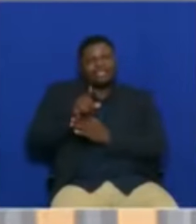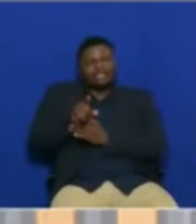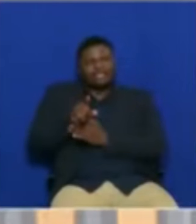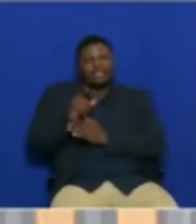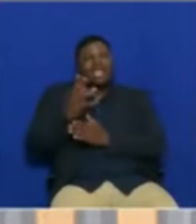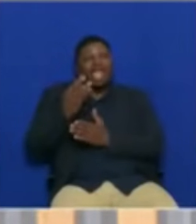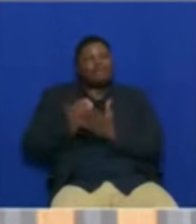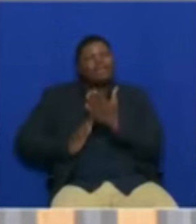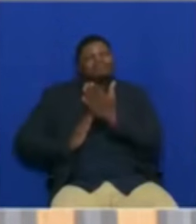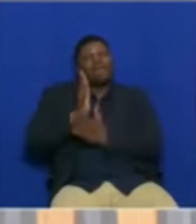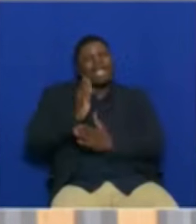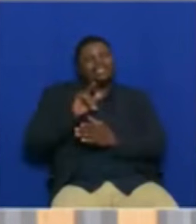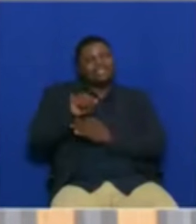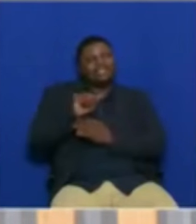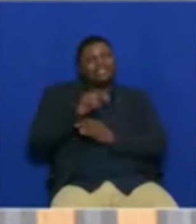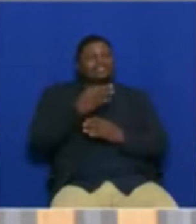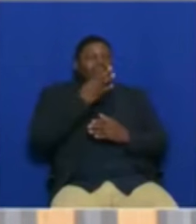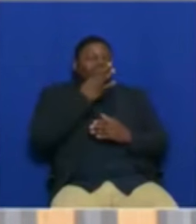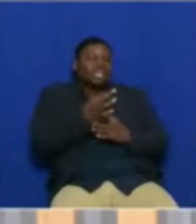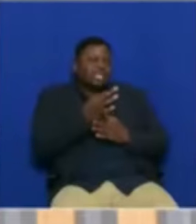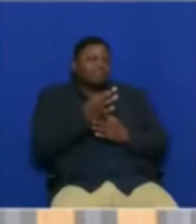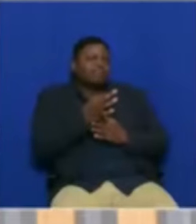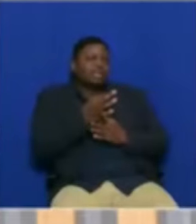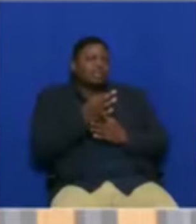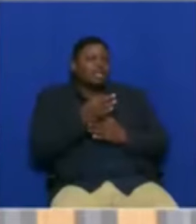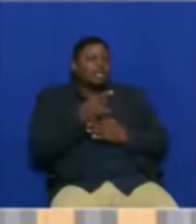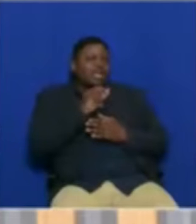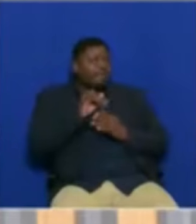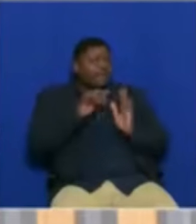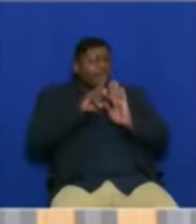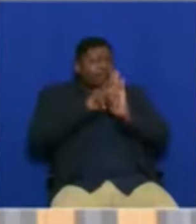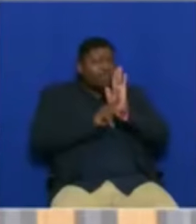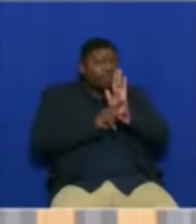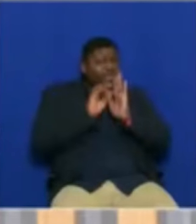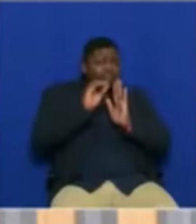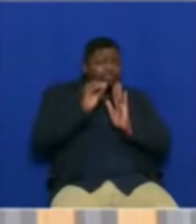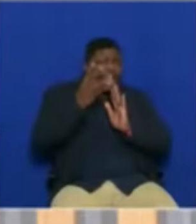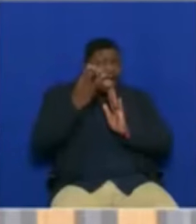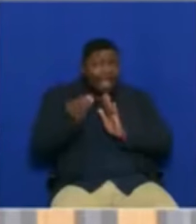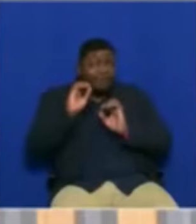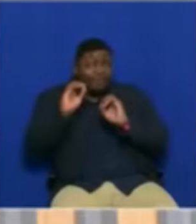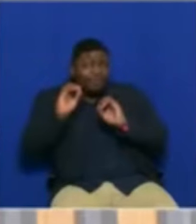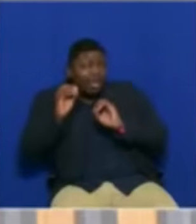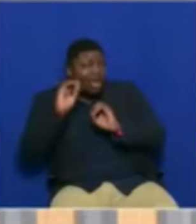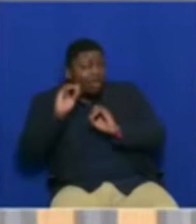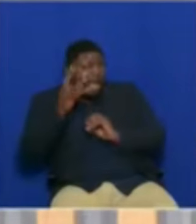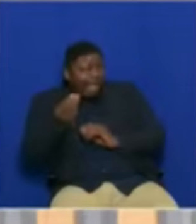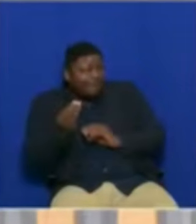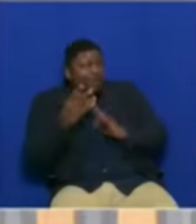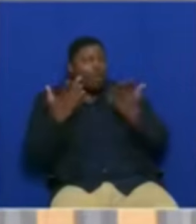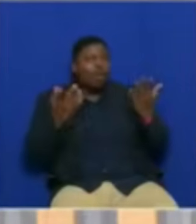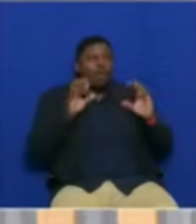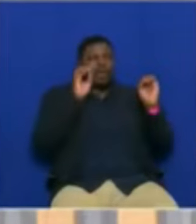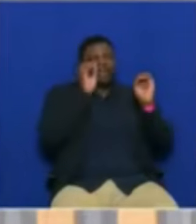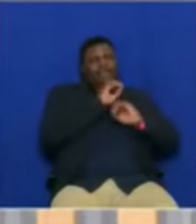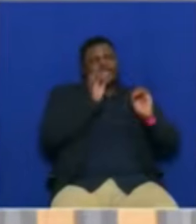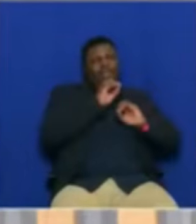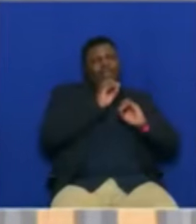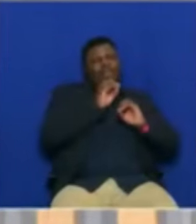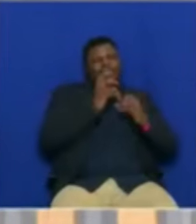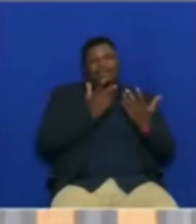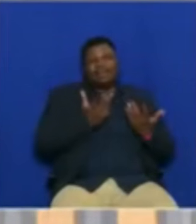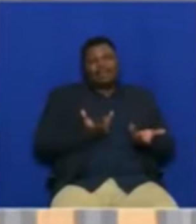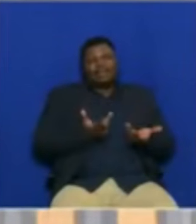nothing? If there's nothing, there's nothing, and you go about making your selection of the options available to you. So I'm